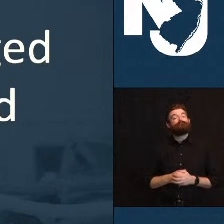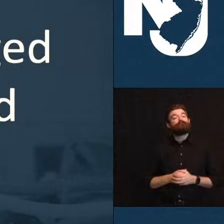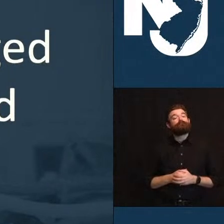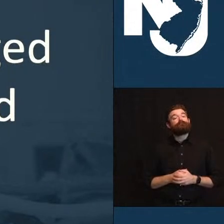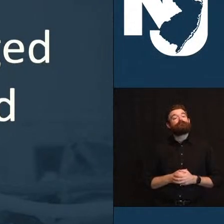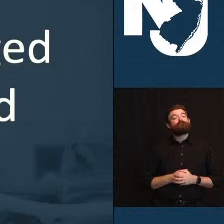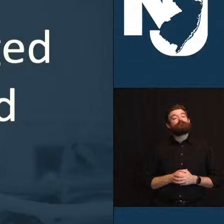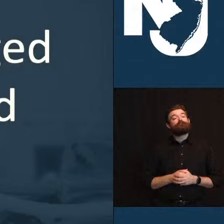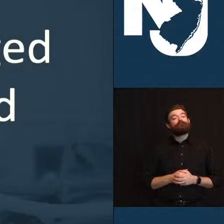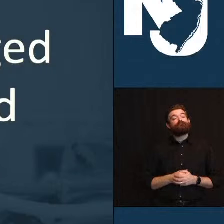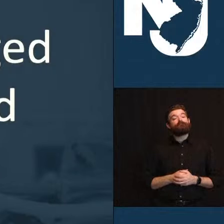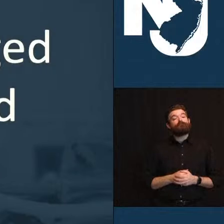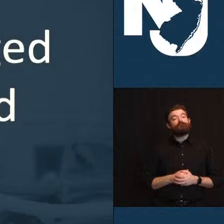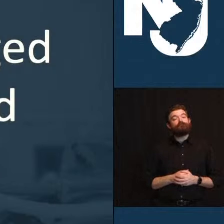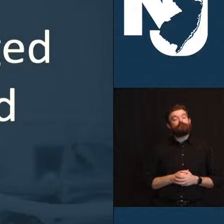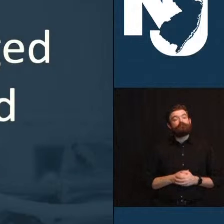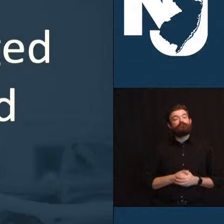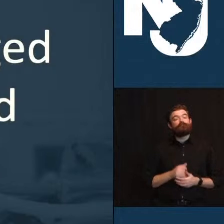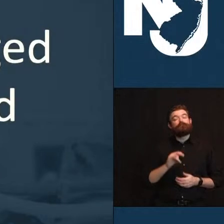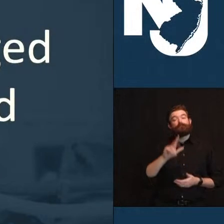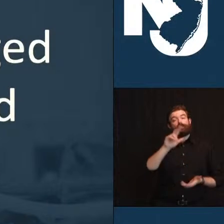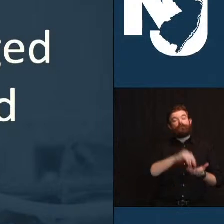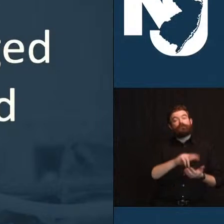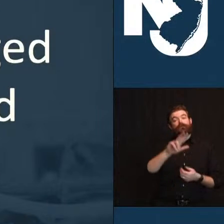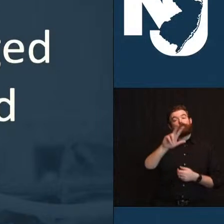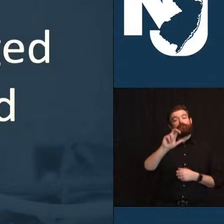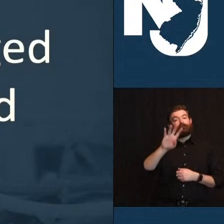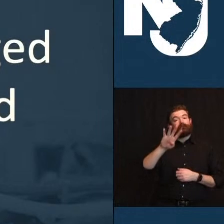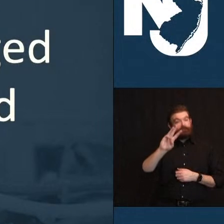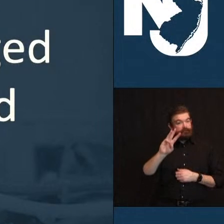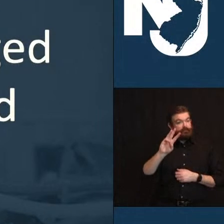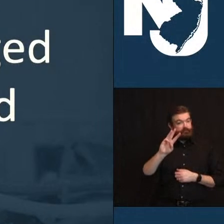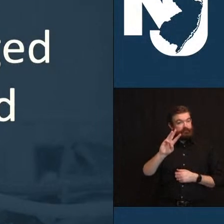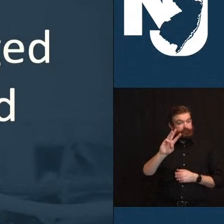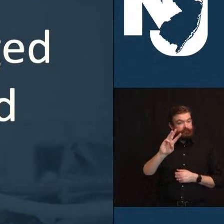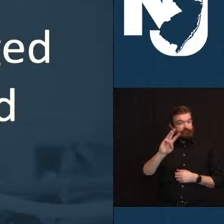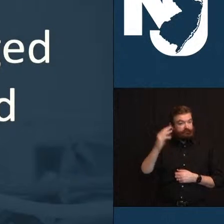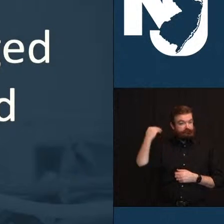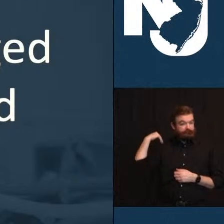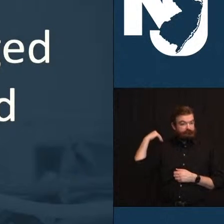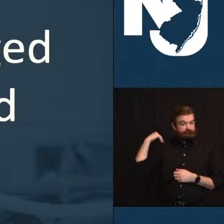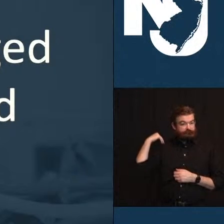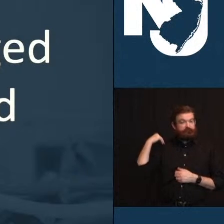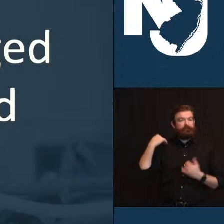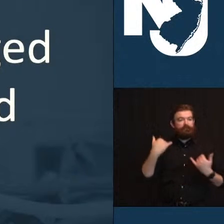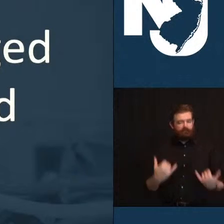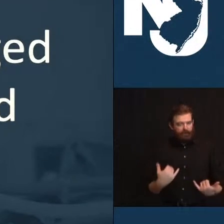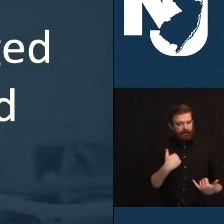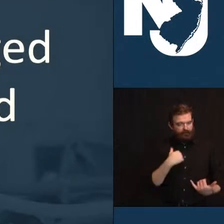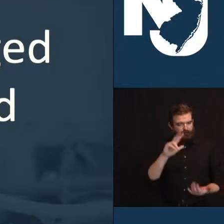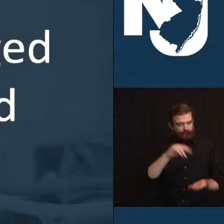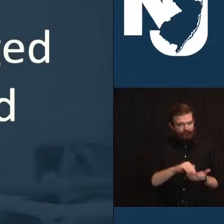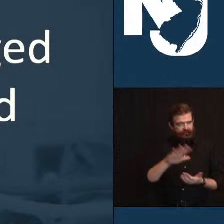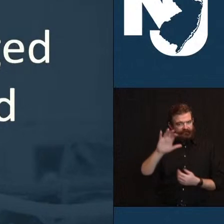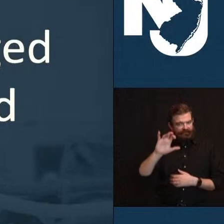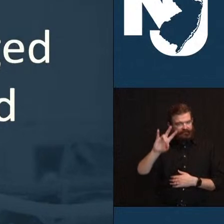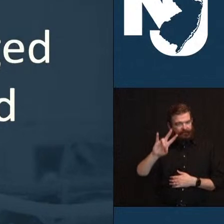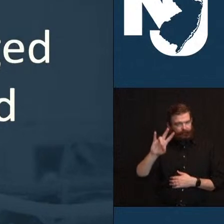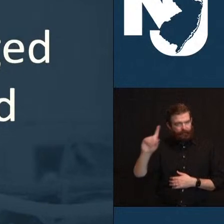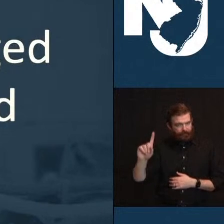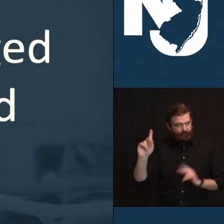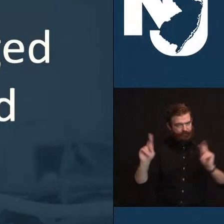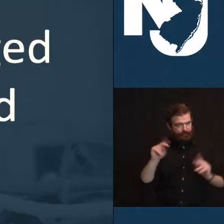3,346. Today, it is 3,571. It is going up. If I'm looking for slivers of silver